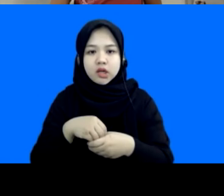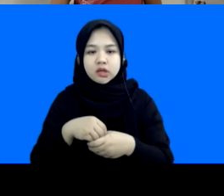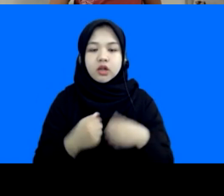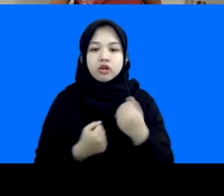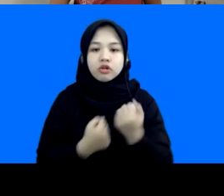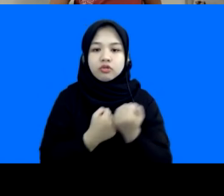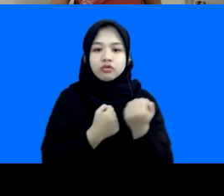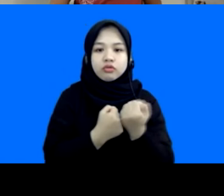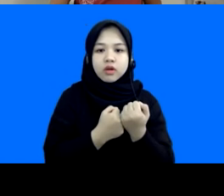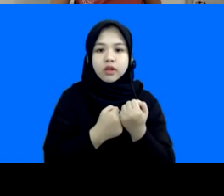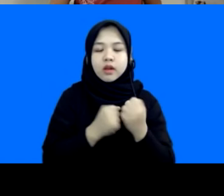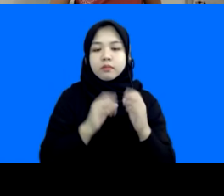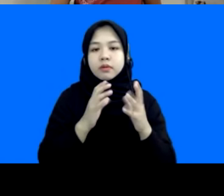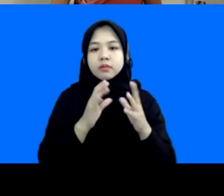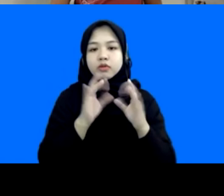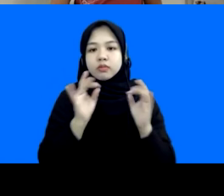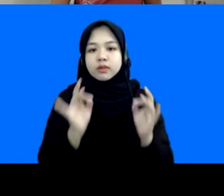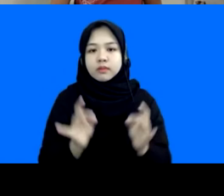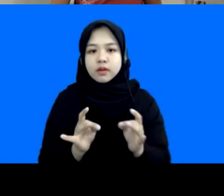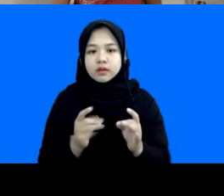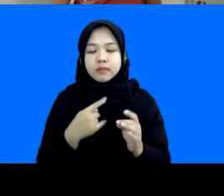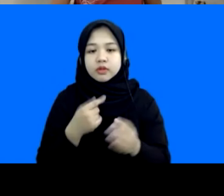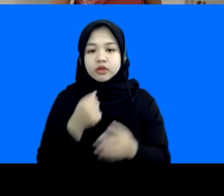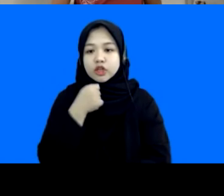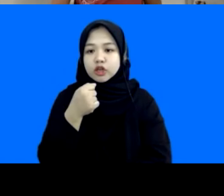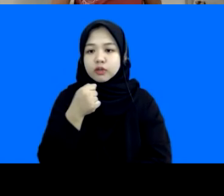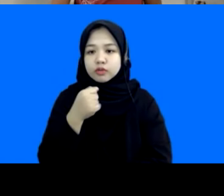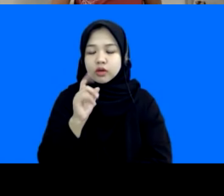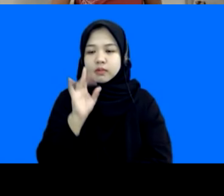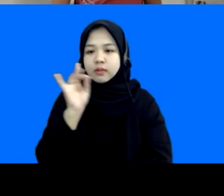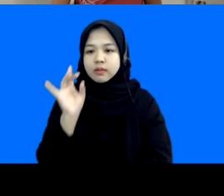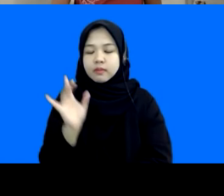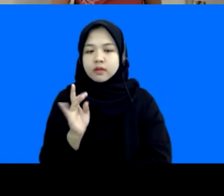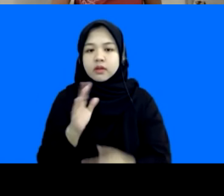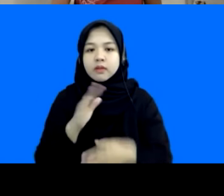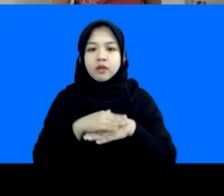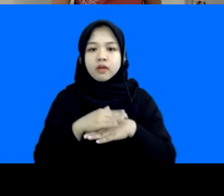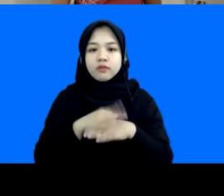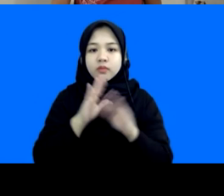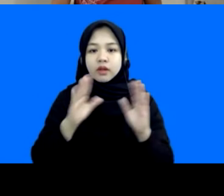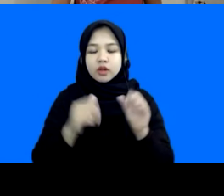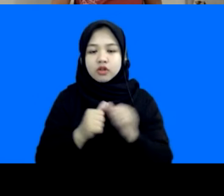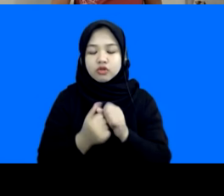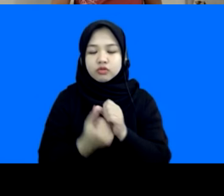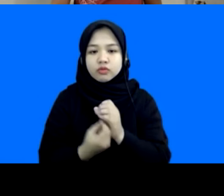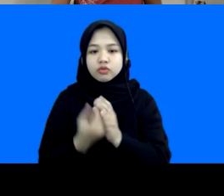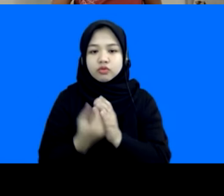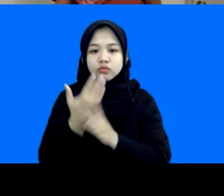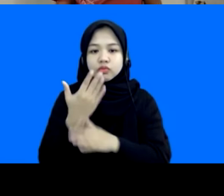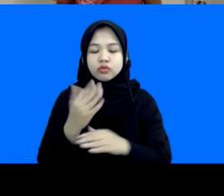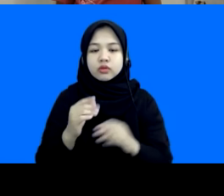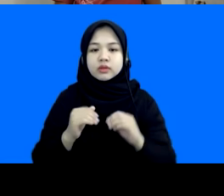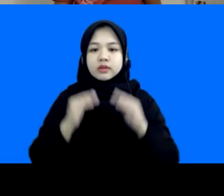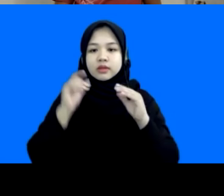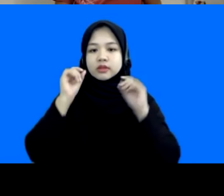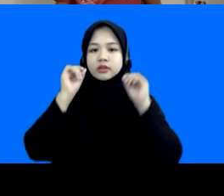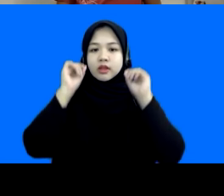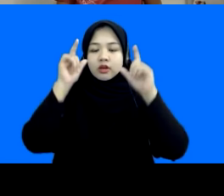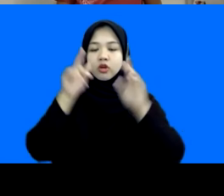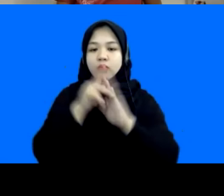Featured in many platforms that helped us to grow and to gain the awareness to get this program going. And in terms of the